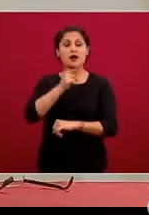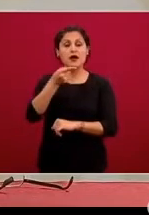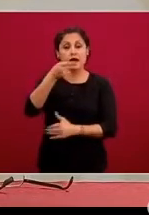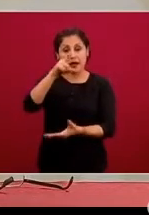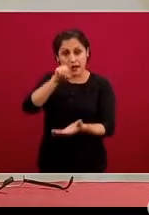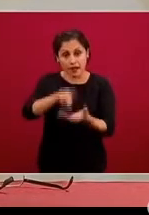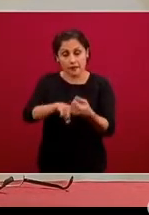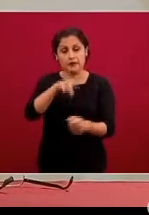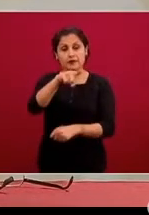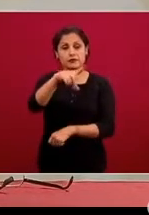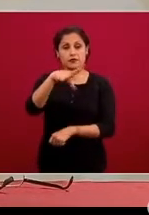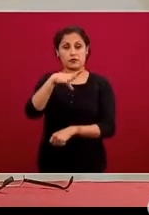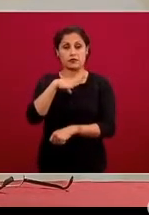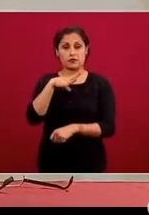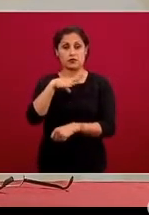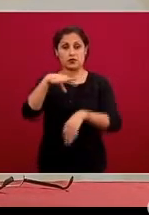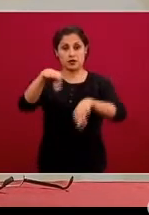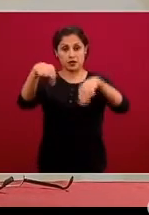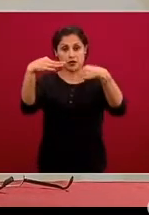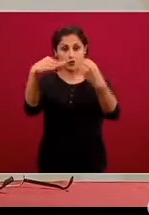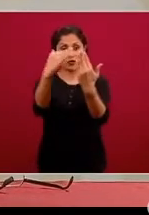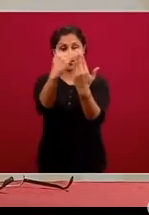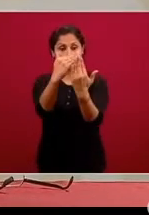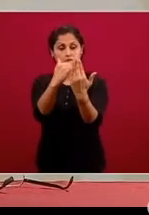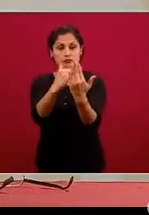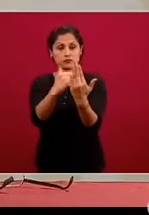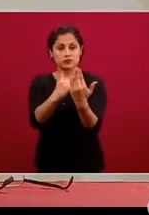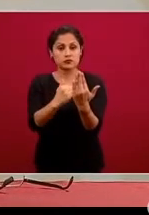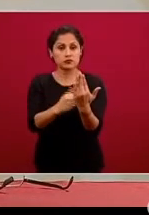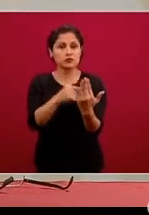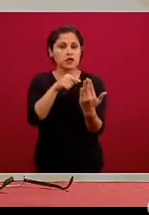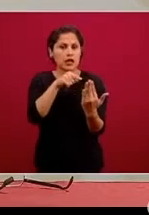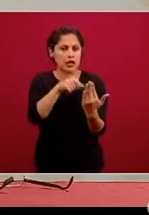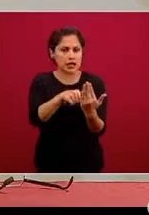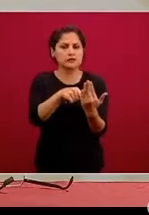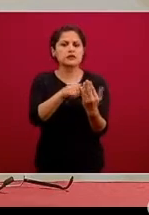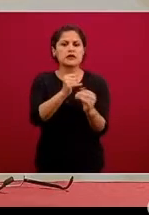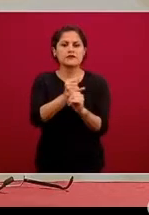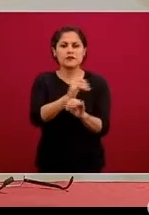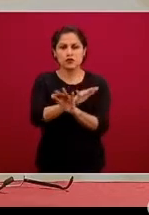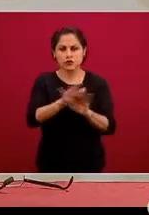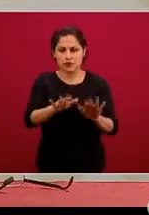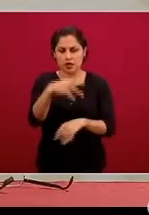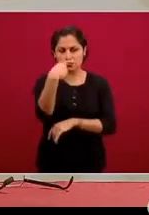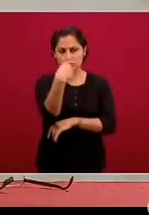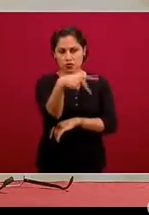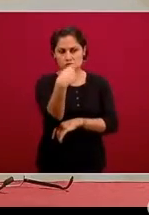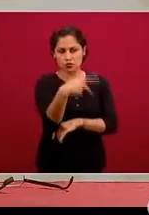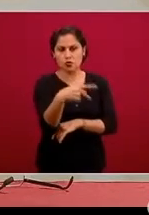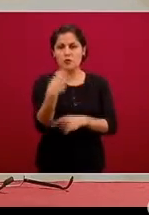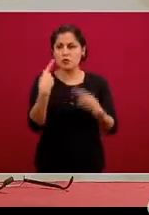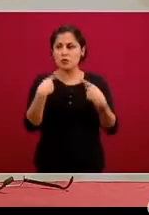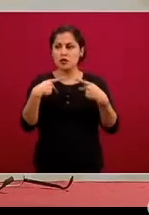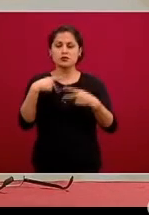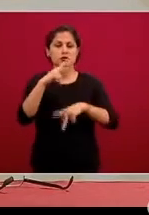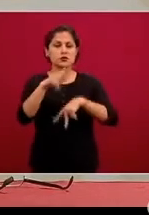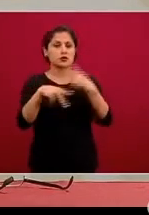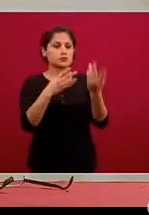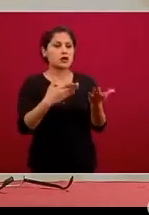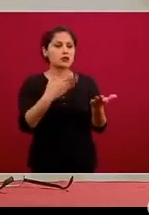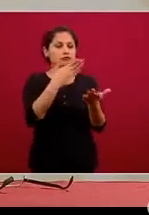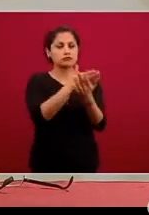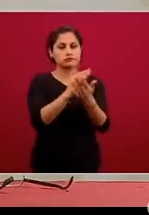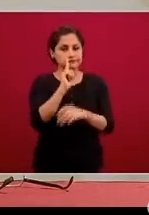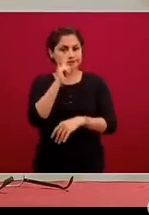also have the obligation to register nominally their cases.